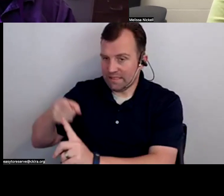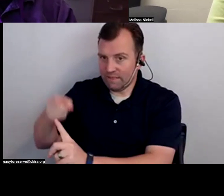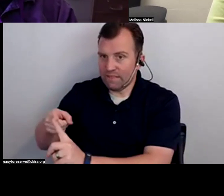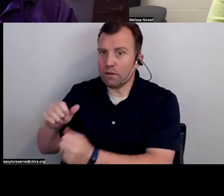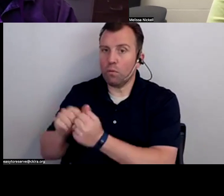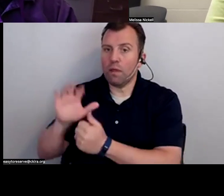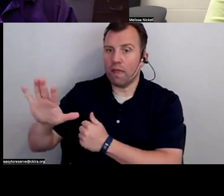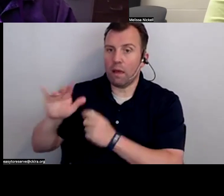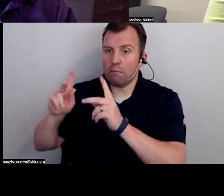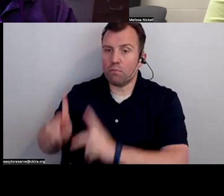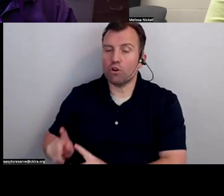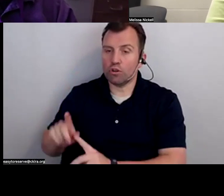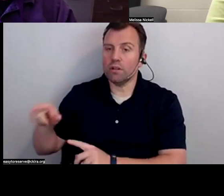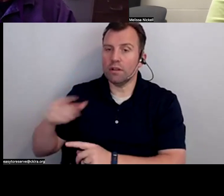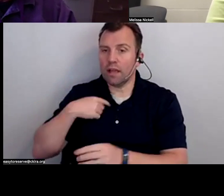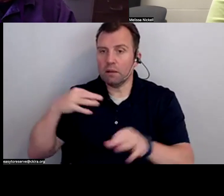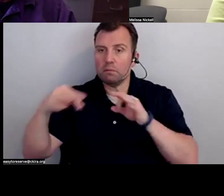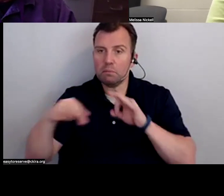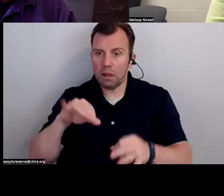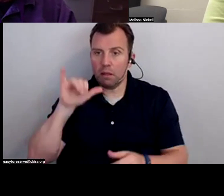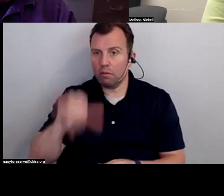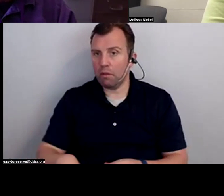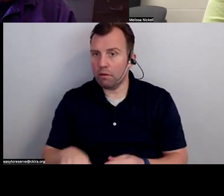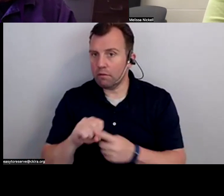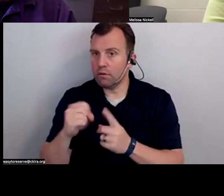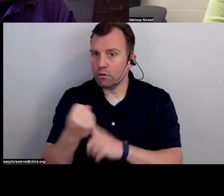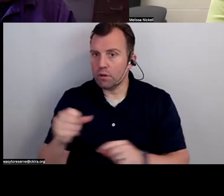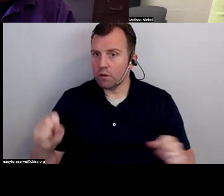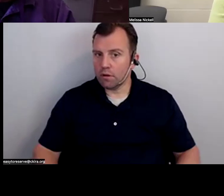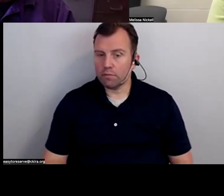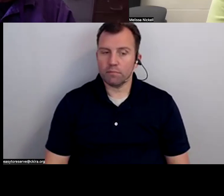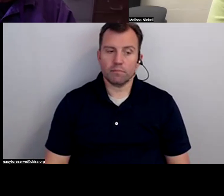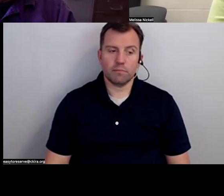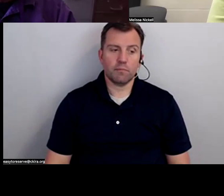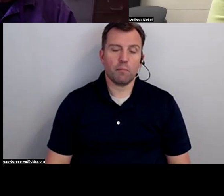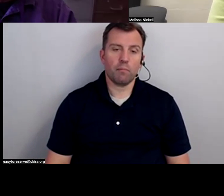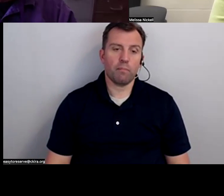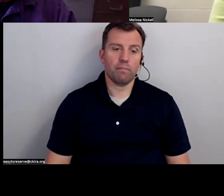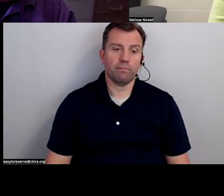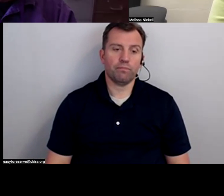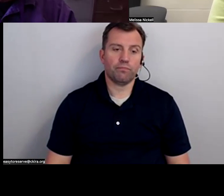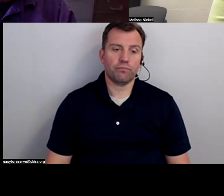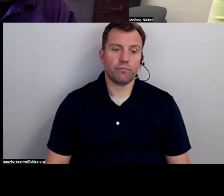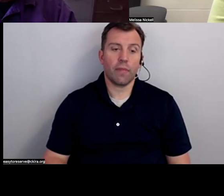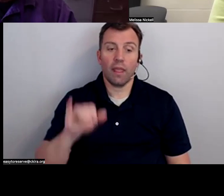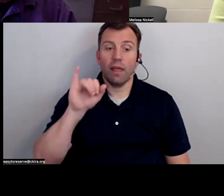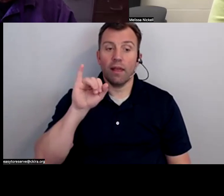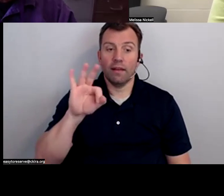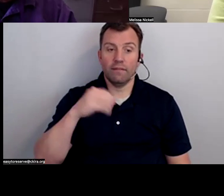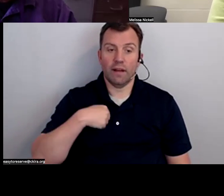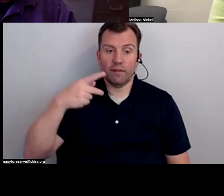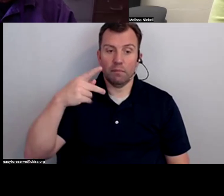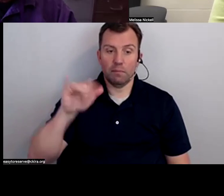and that person can tell you. Okay, next question says, if I'm the PI on an